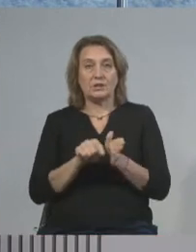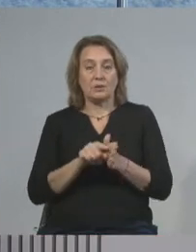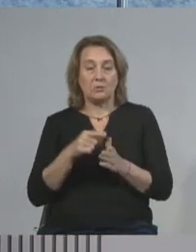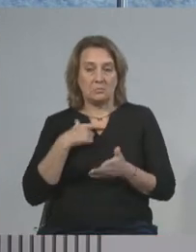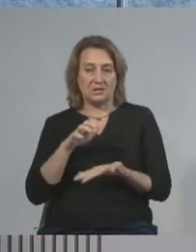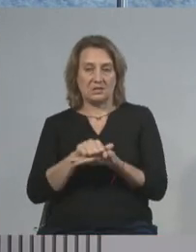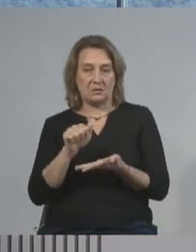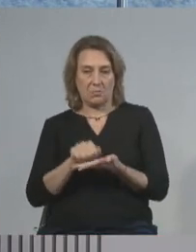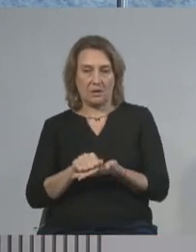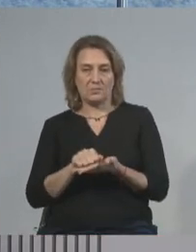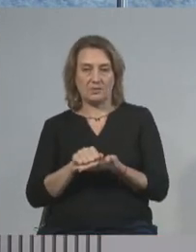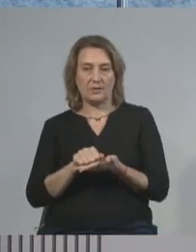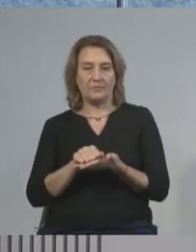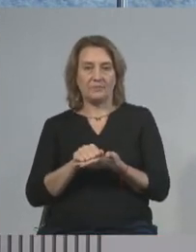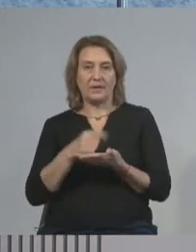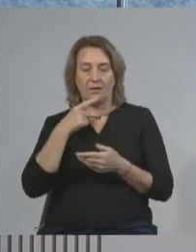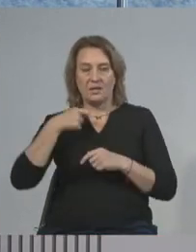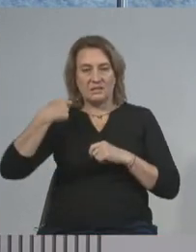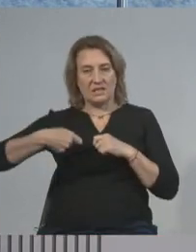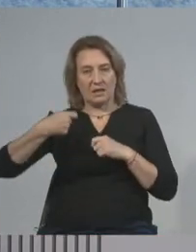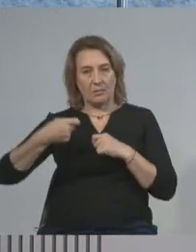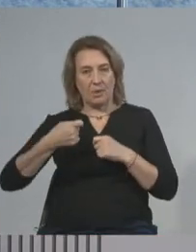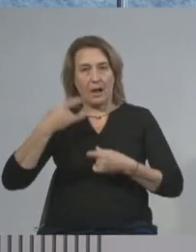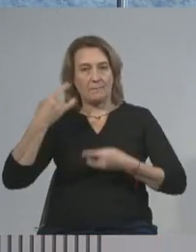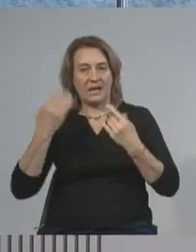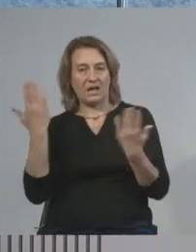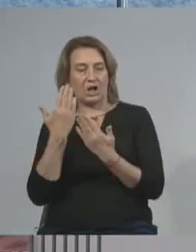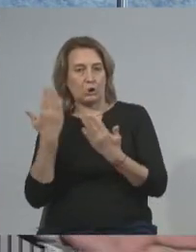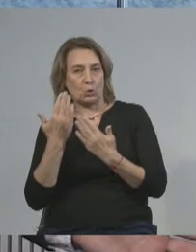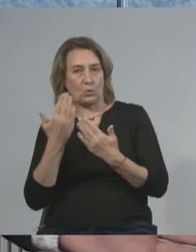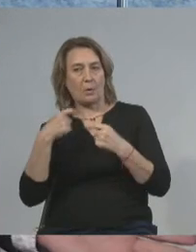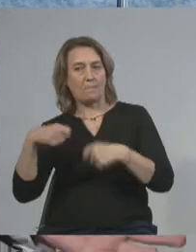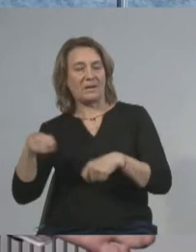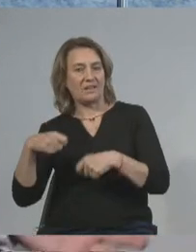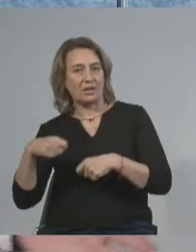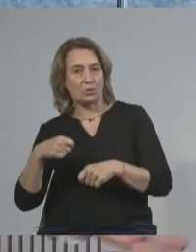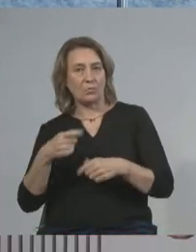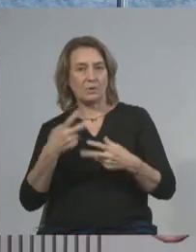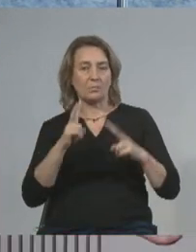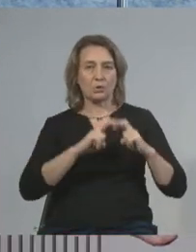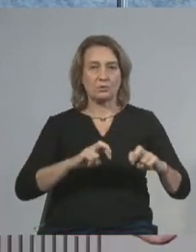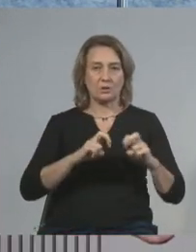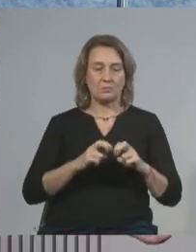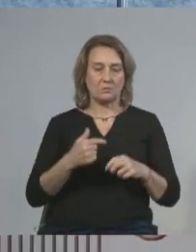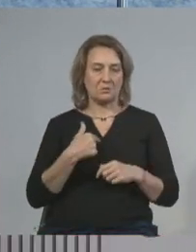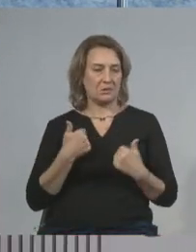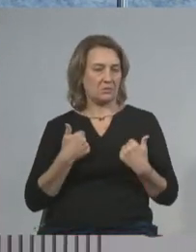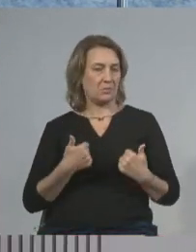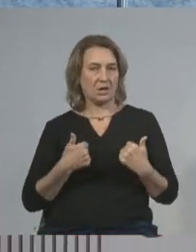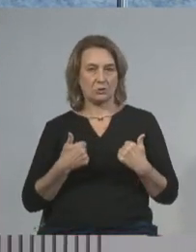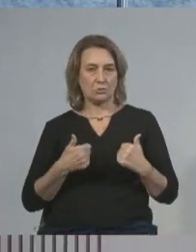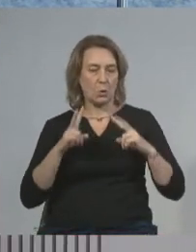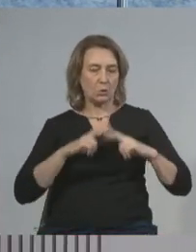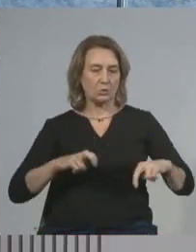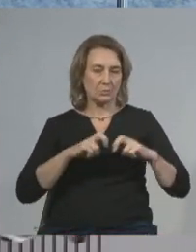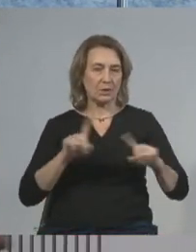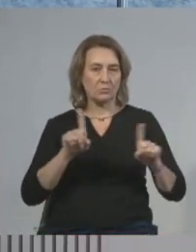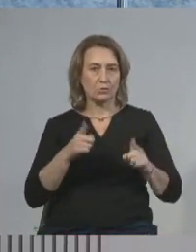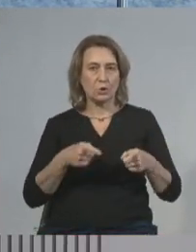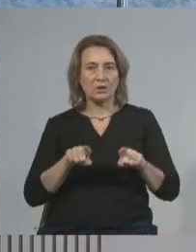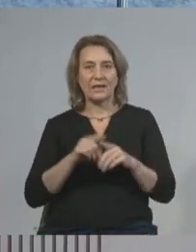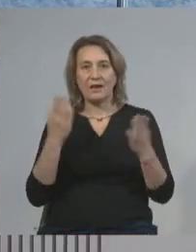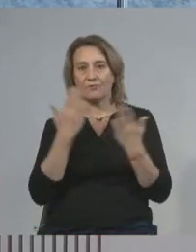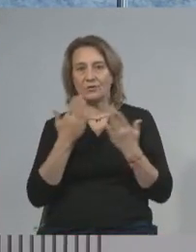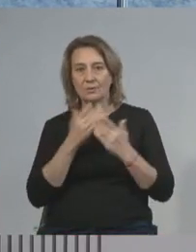we are jack of all trades now we produce content we sell our products we